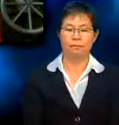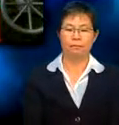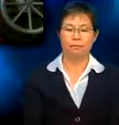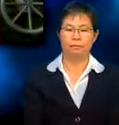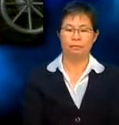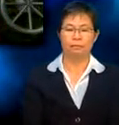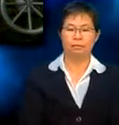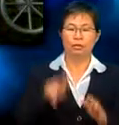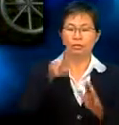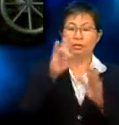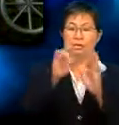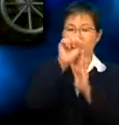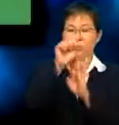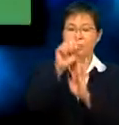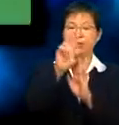27 seconds.